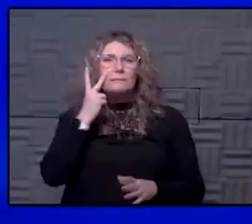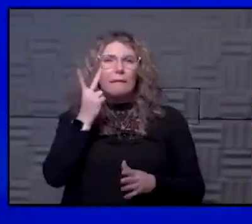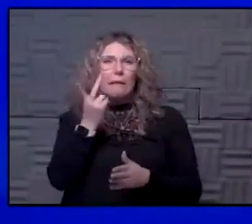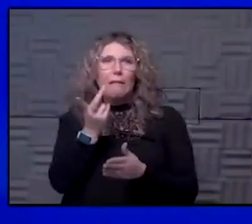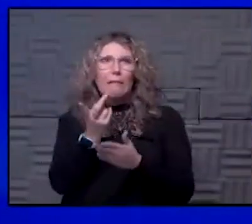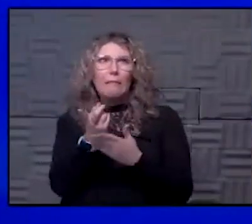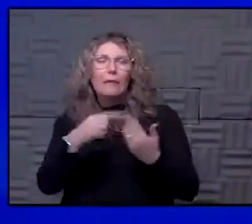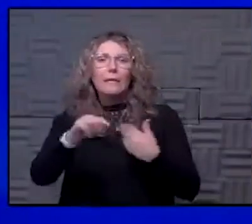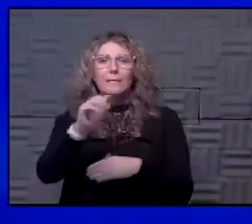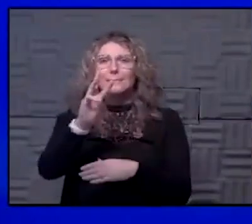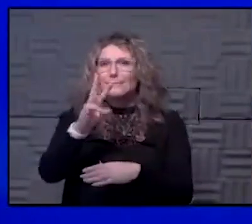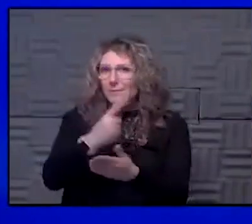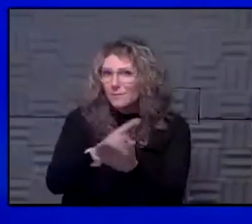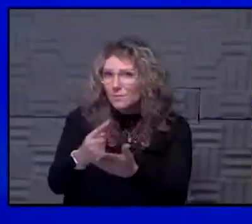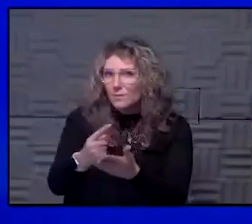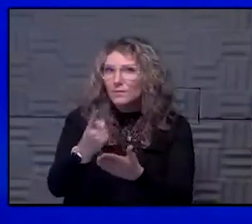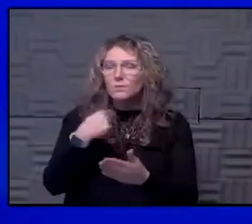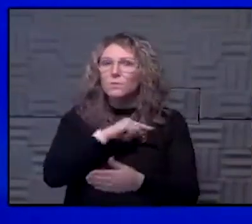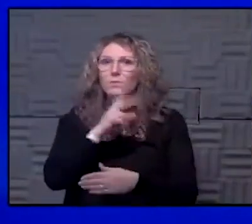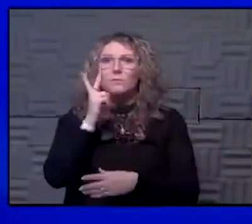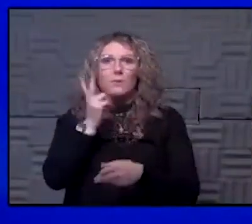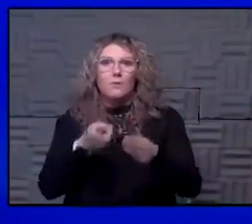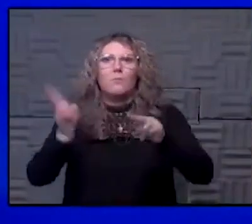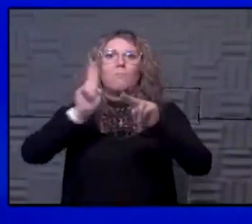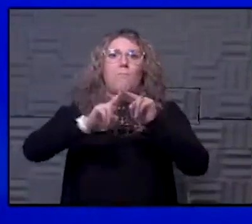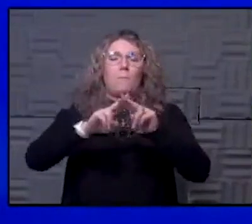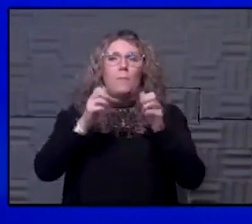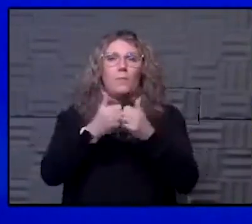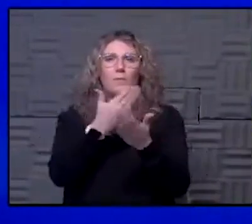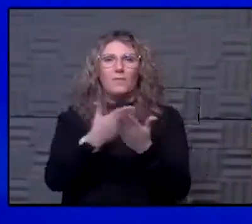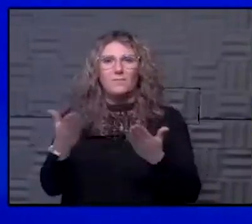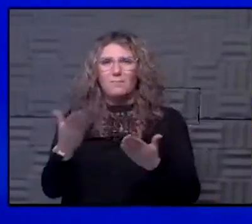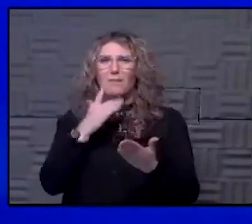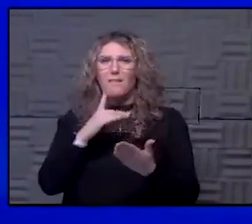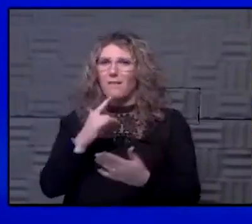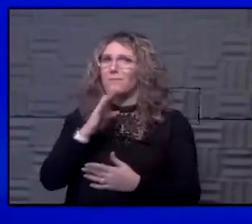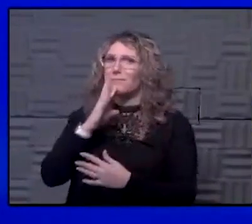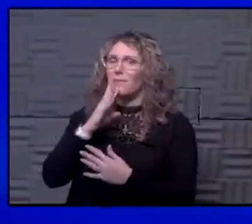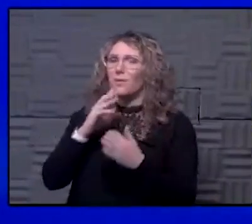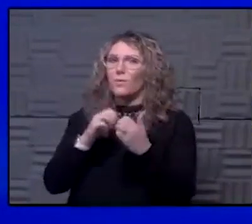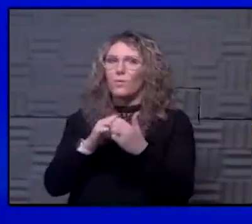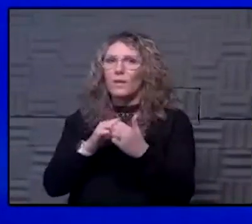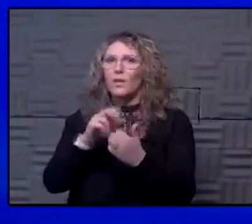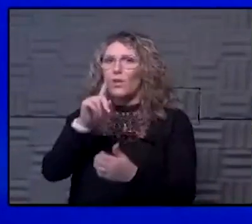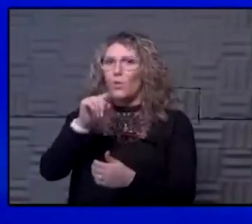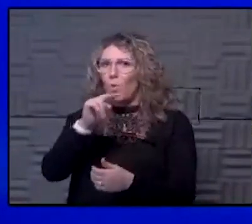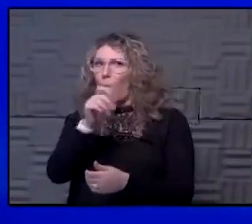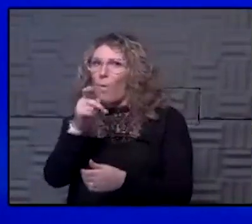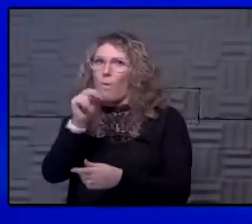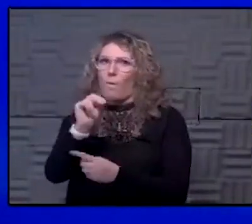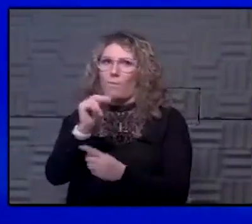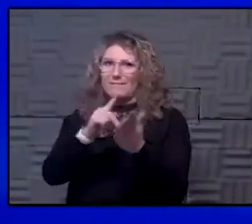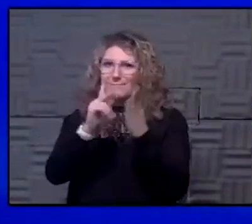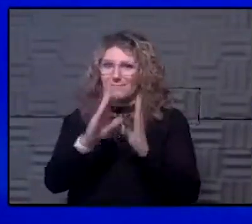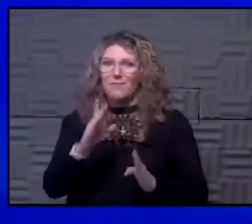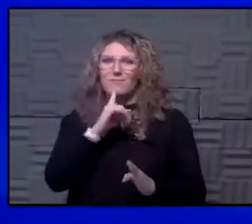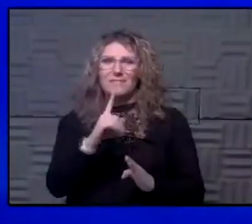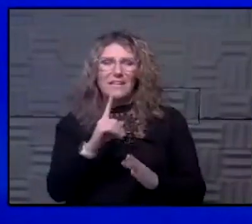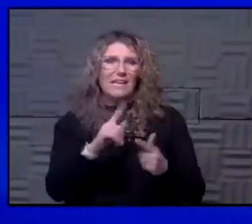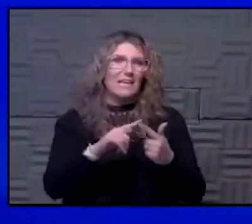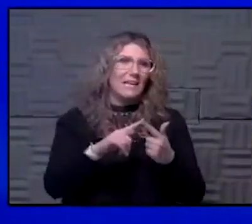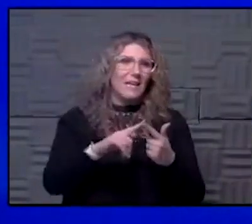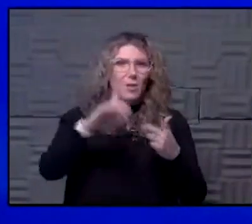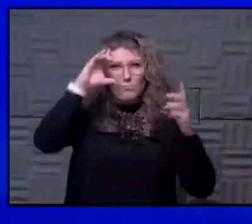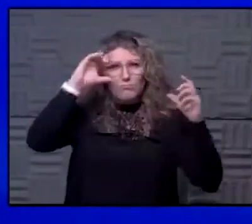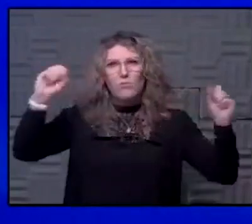we're going to watch a marked increase in supply. Oh, yeah. So I'm talking to Lee Norman this week, and if you see the discussions going around and the Biden administration